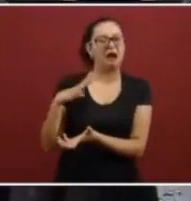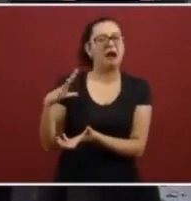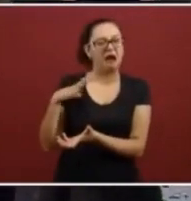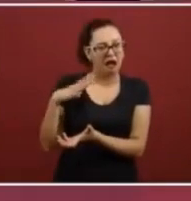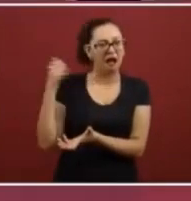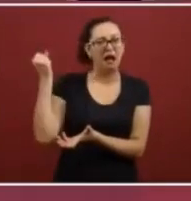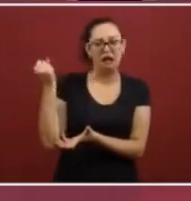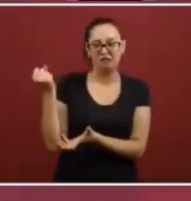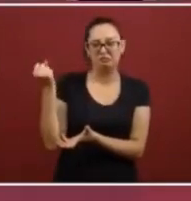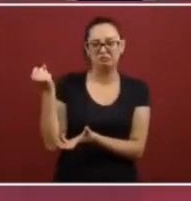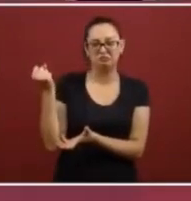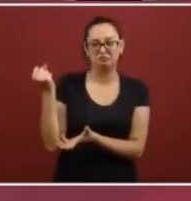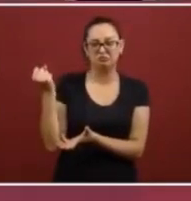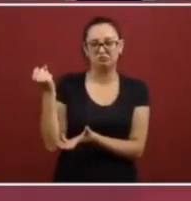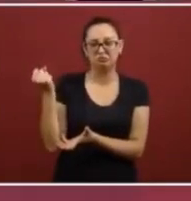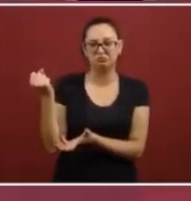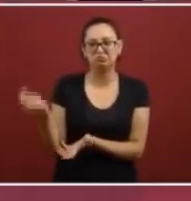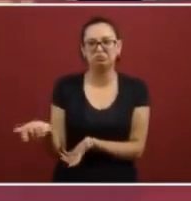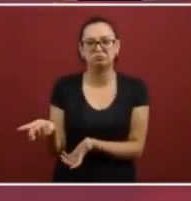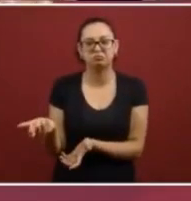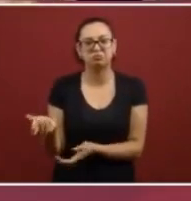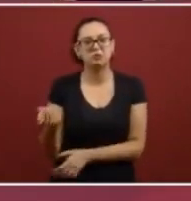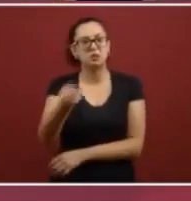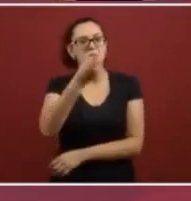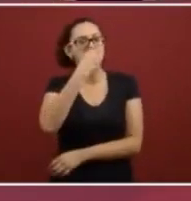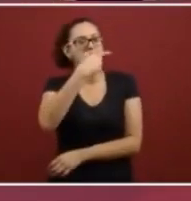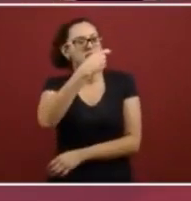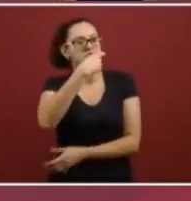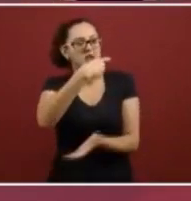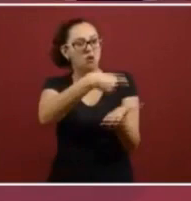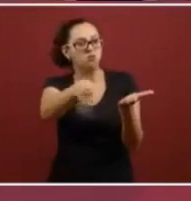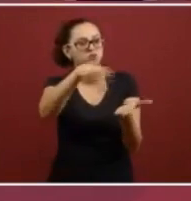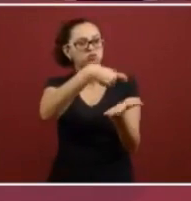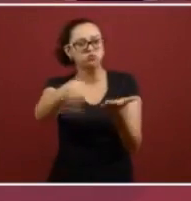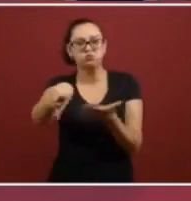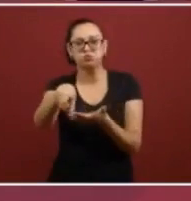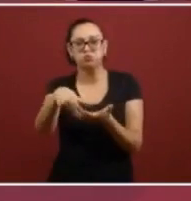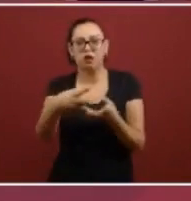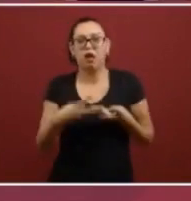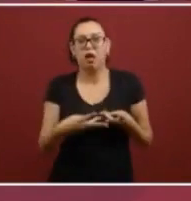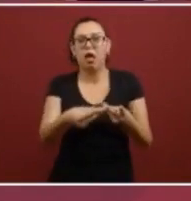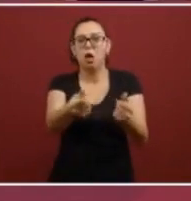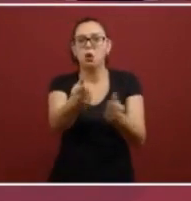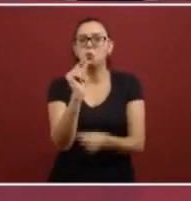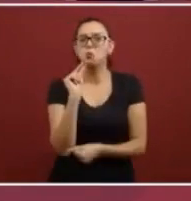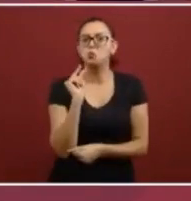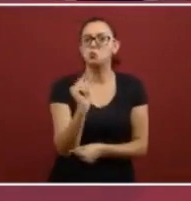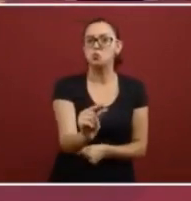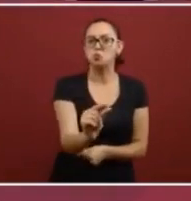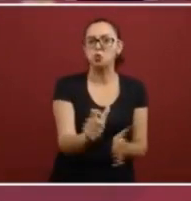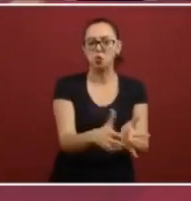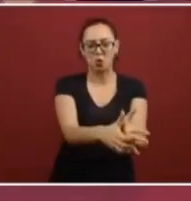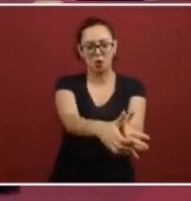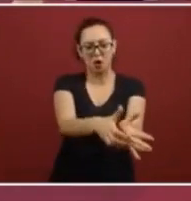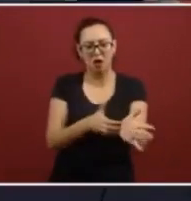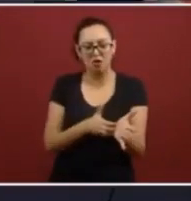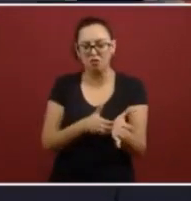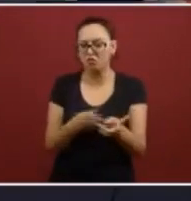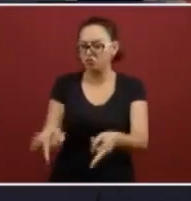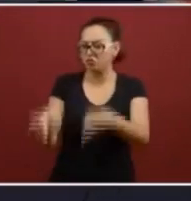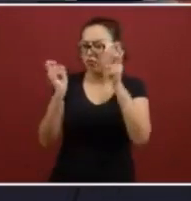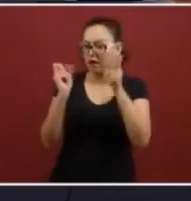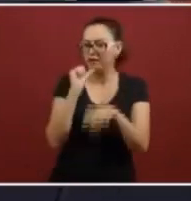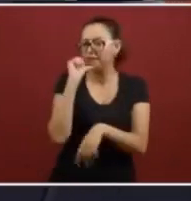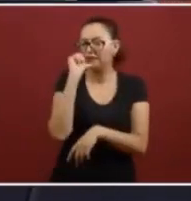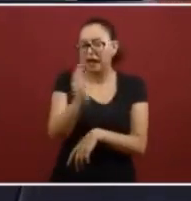collecting more, compras medicina y te ahorras and dinero, if you buy medicine and Si you ya no save money, permites que se roben if